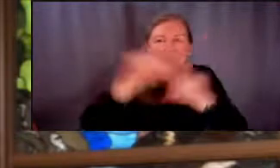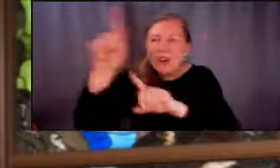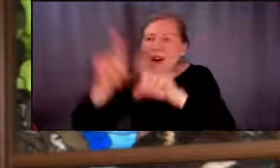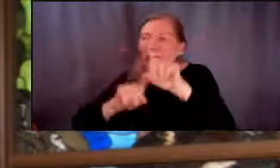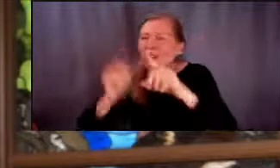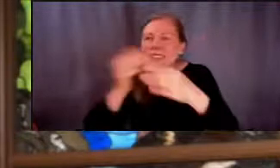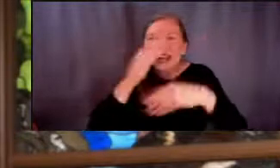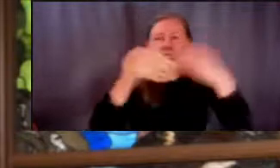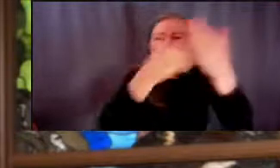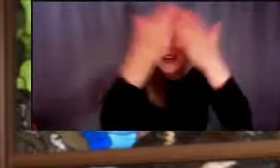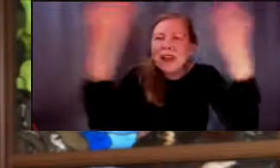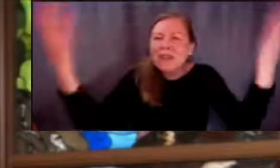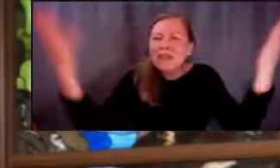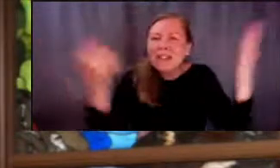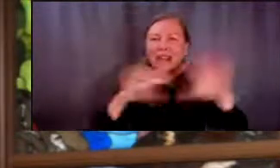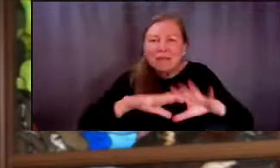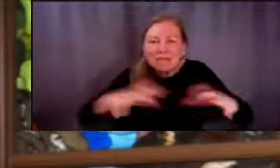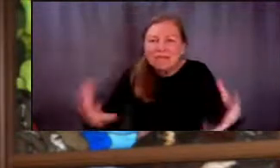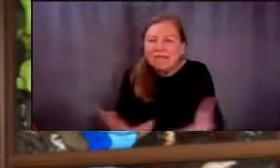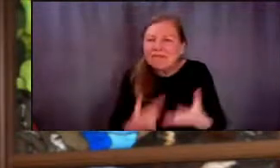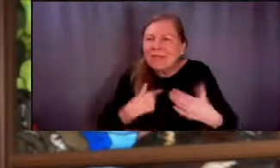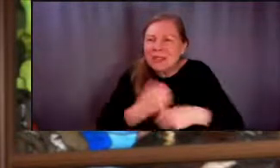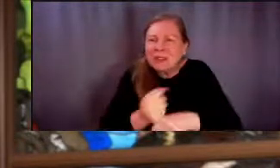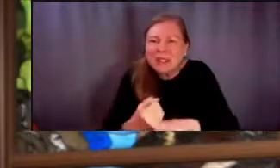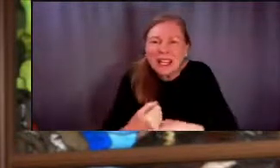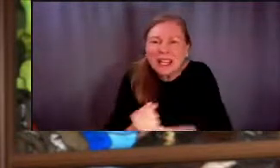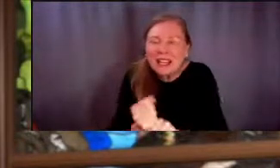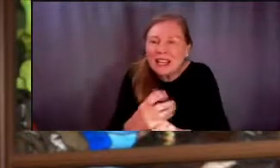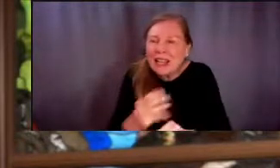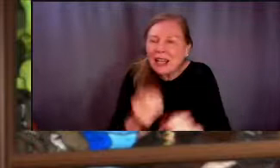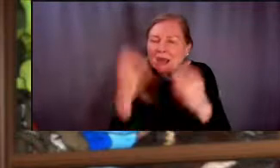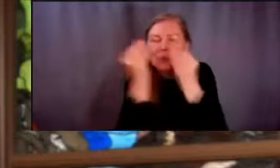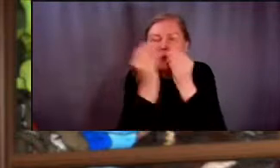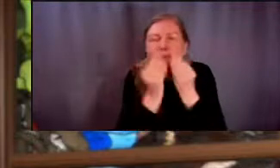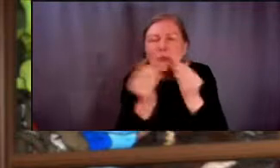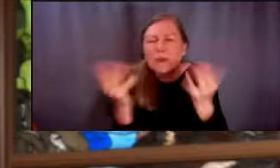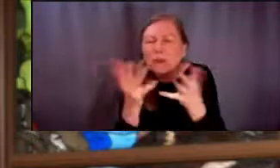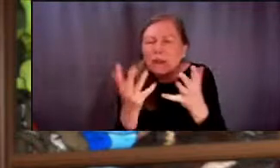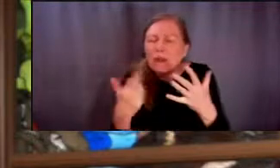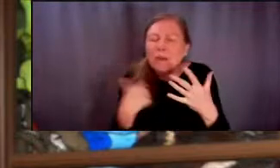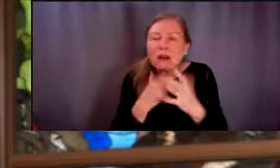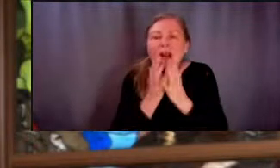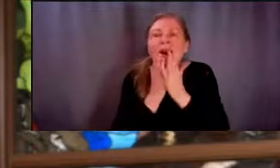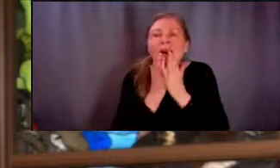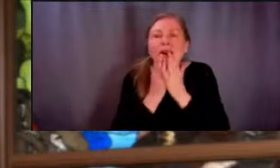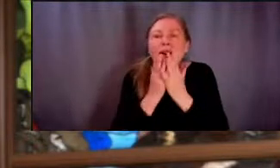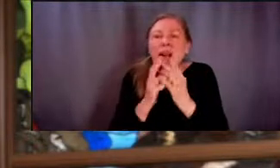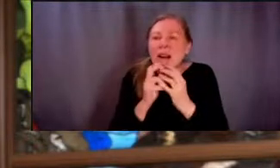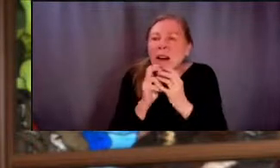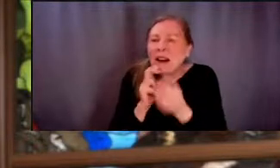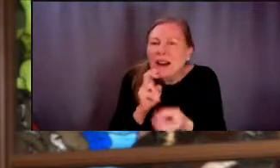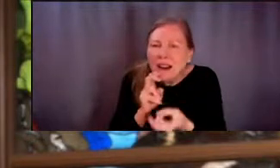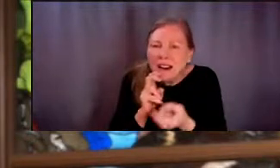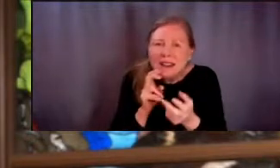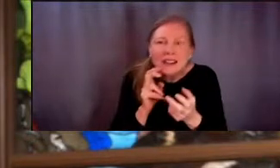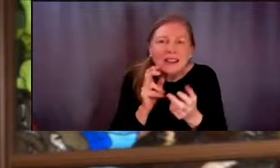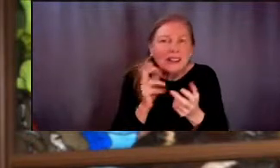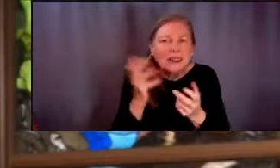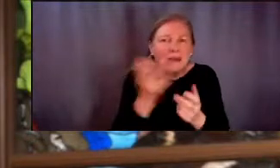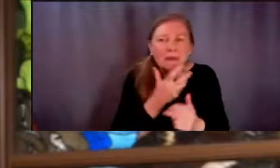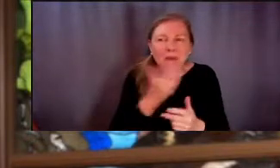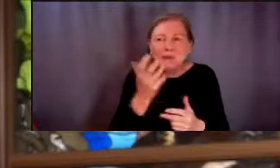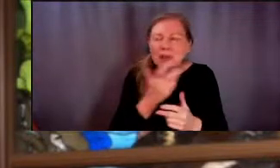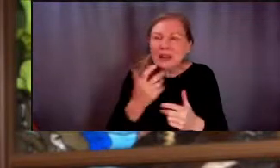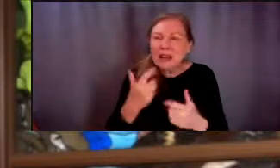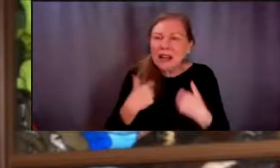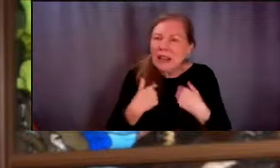so beautiful and magnificent, it leaves us breathless. It leaves us wondering how